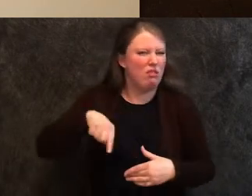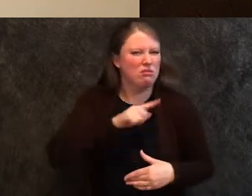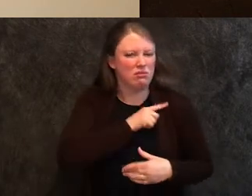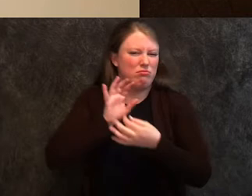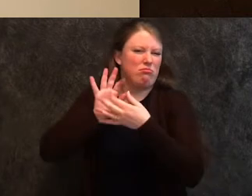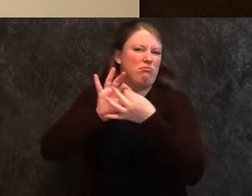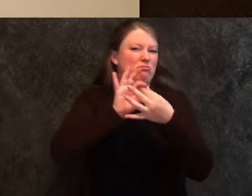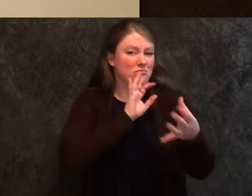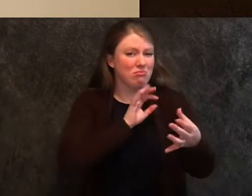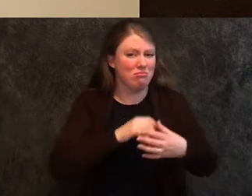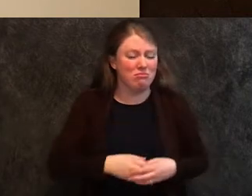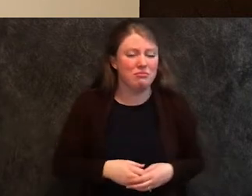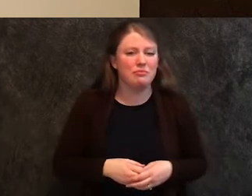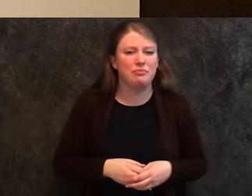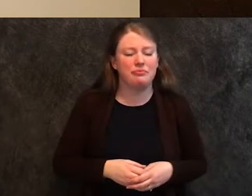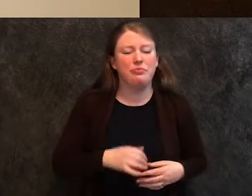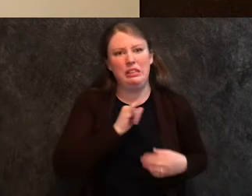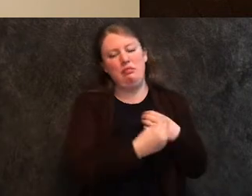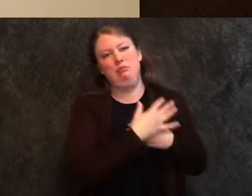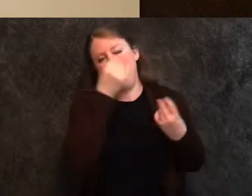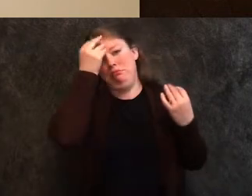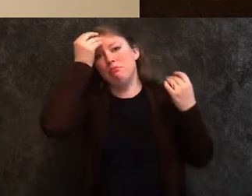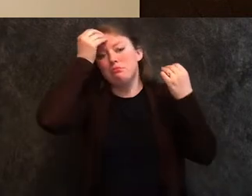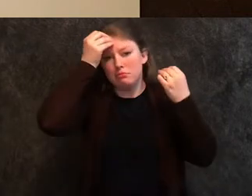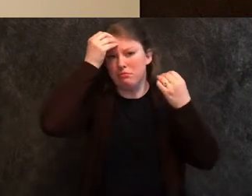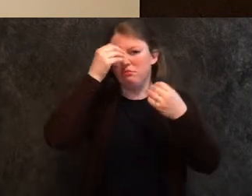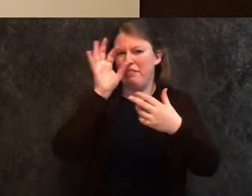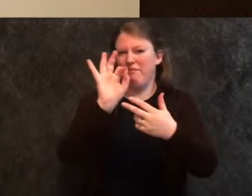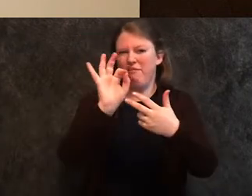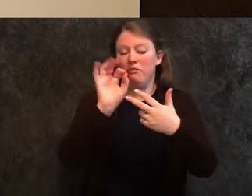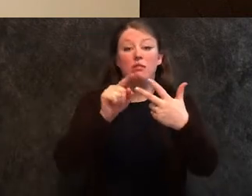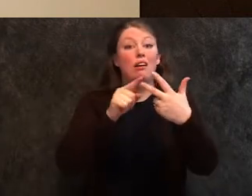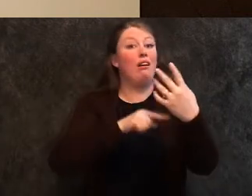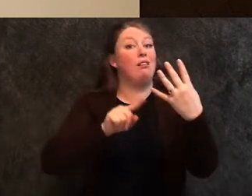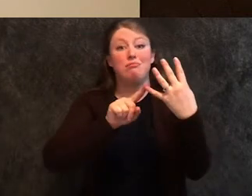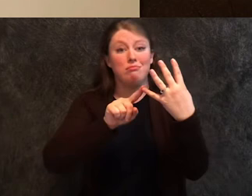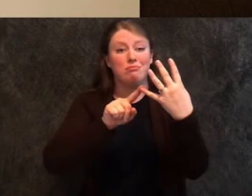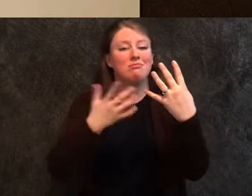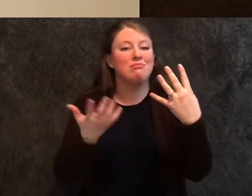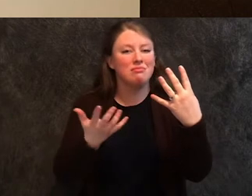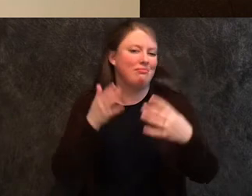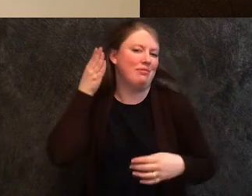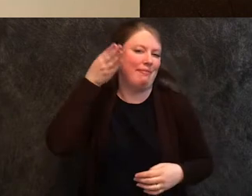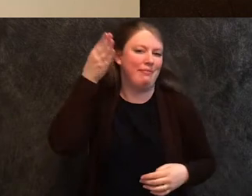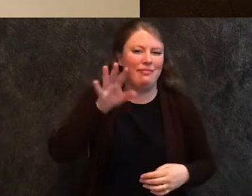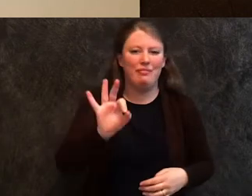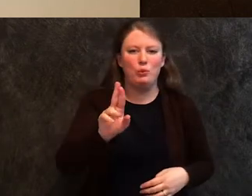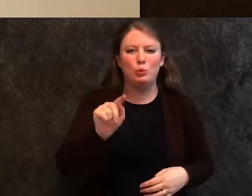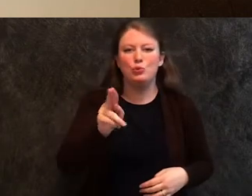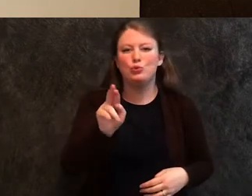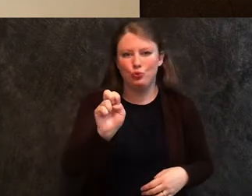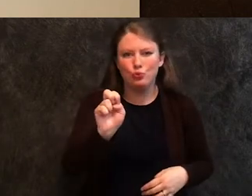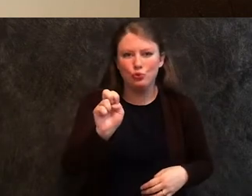future, right? At times, we're so focused on what the future may or may not bring that it causes us to be really stressed. We